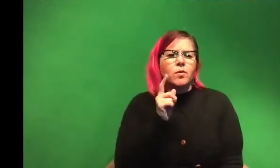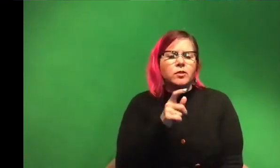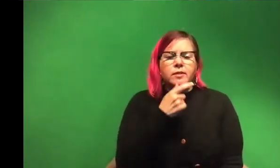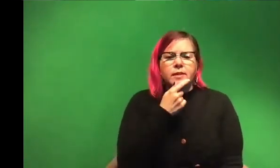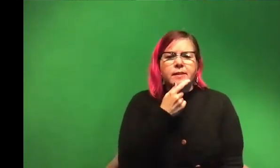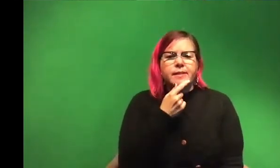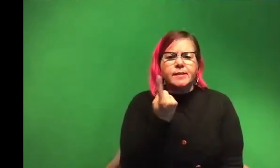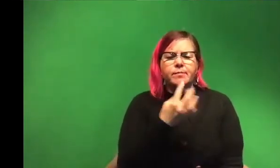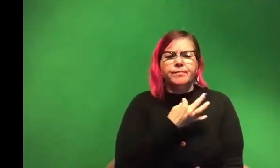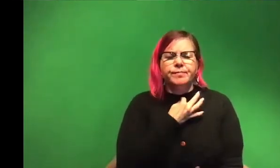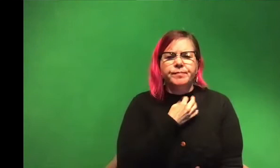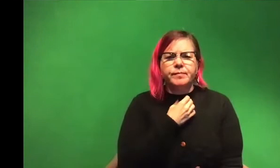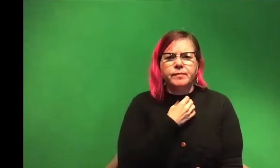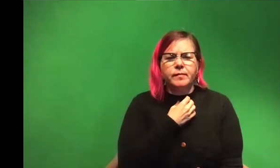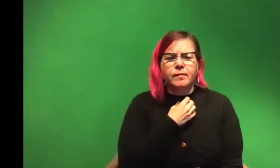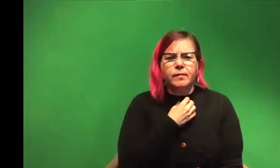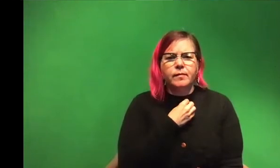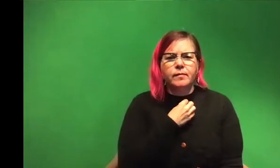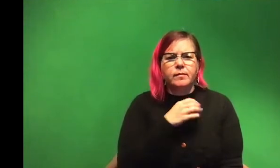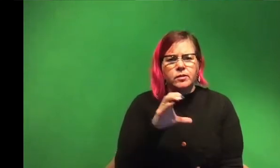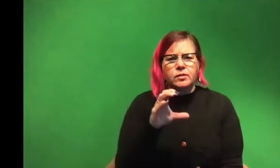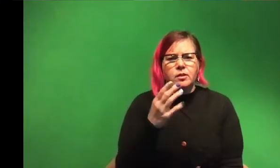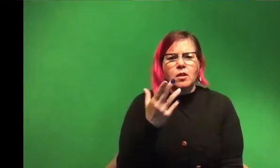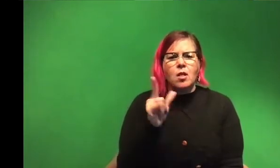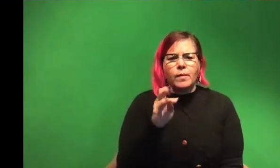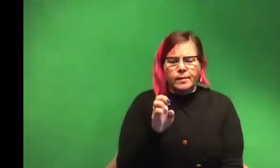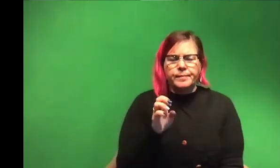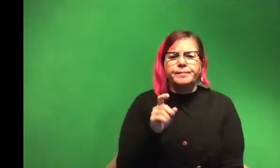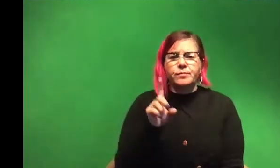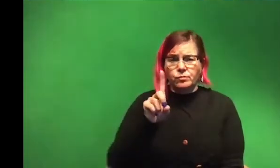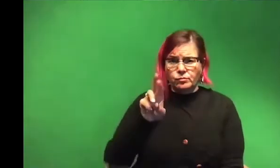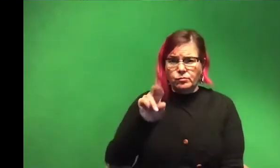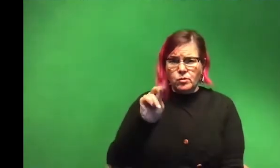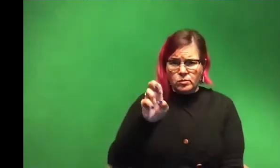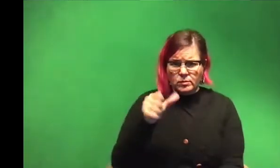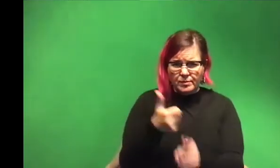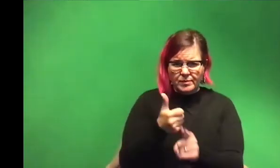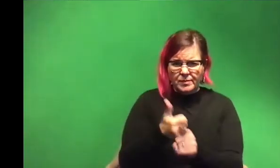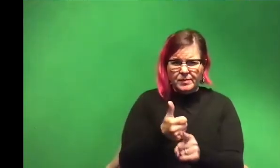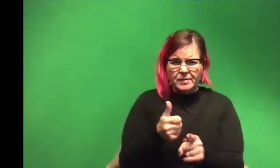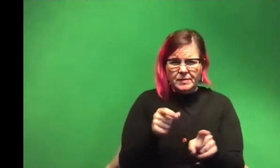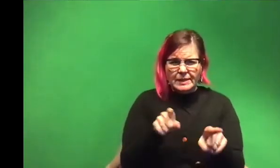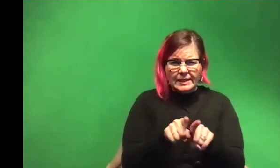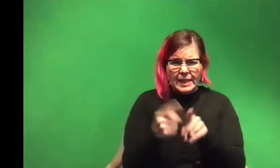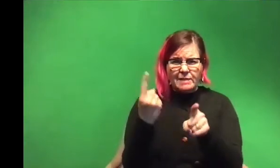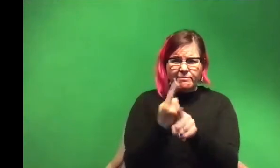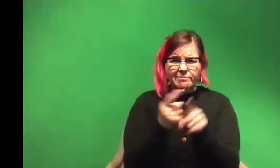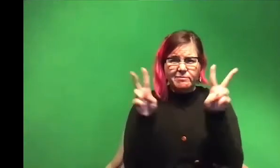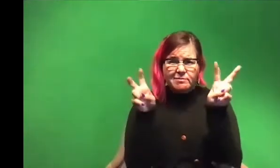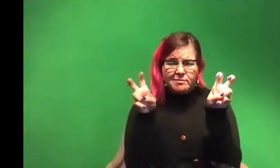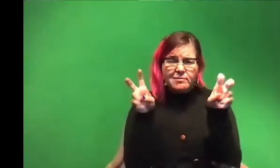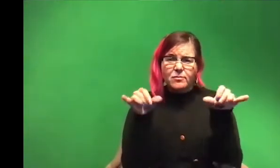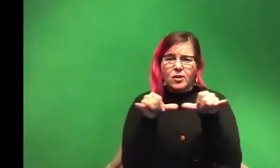to know, Chloe, actually, do the drones that you use, are they like the same normal size ones, so